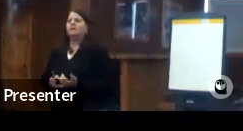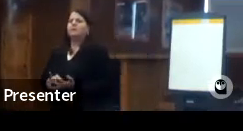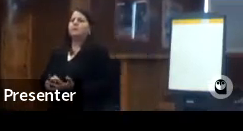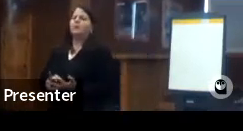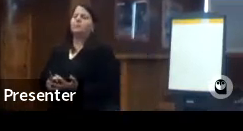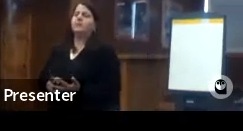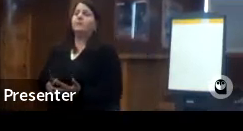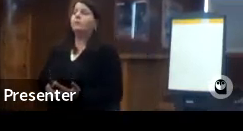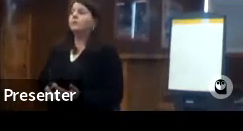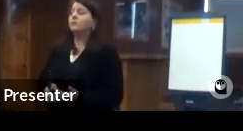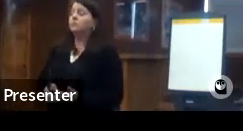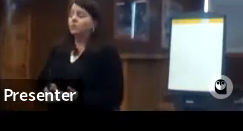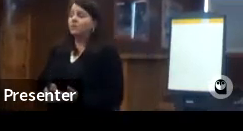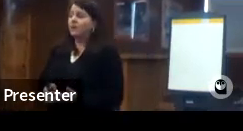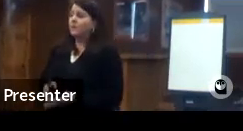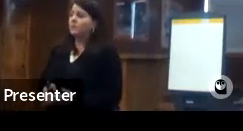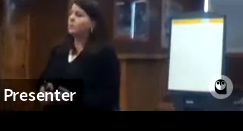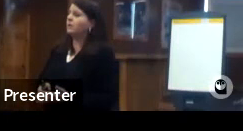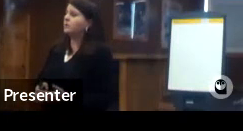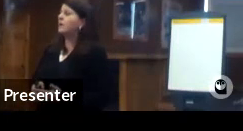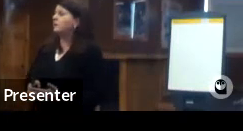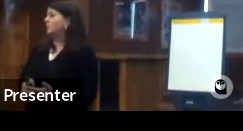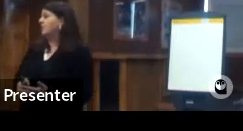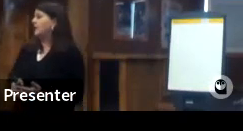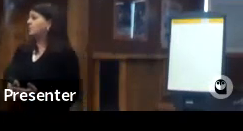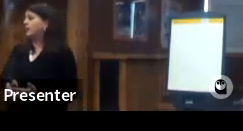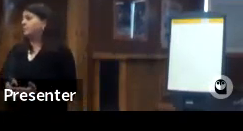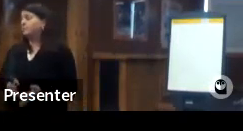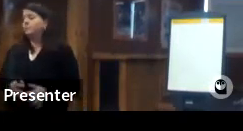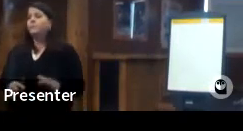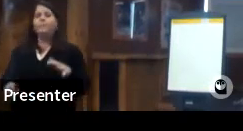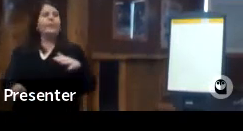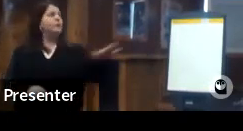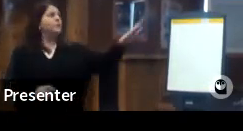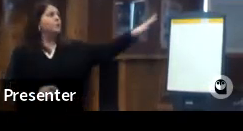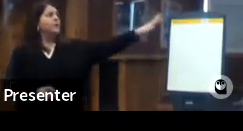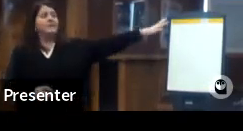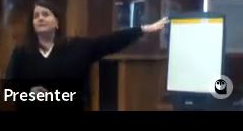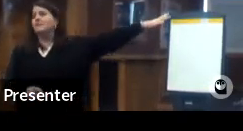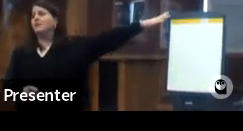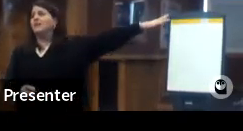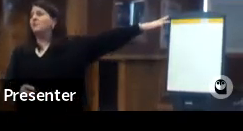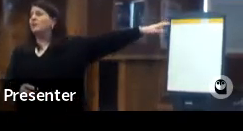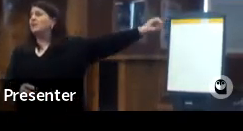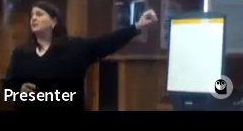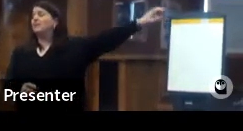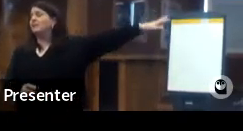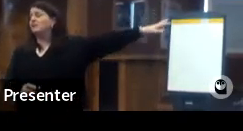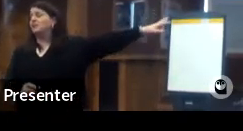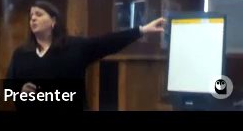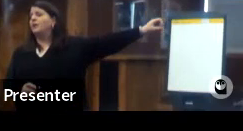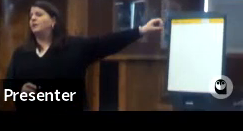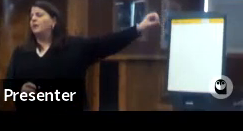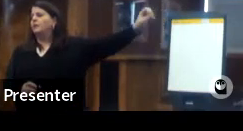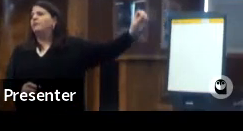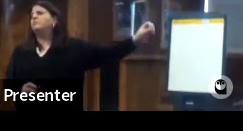fear of being undocumented. And of course, most of the time their perpetrators threaten them with it as well. So this is an area that really has nothing